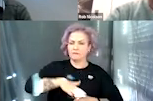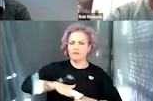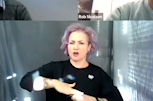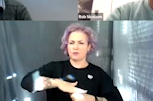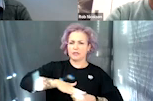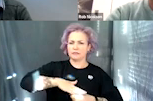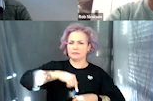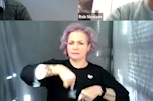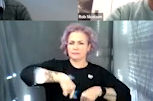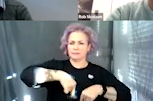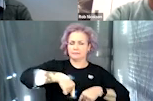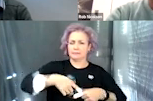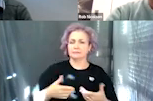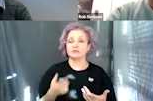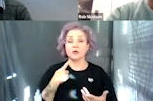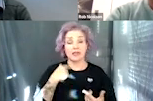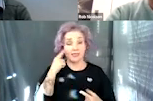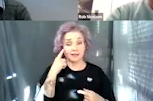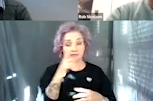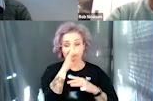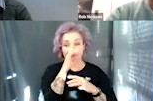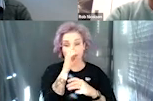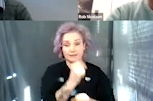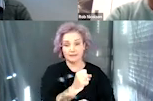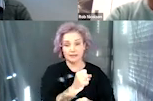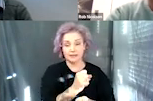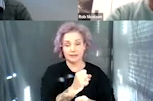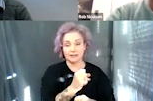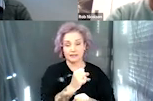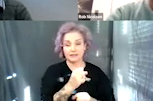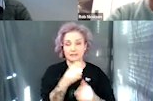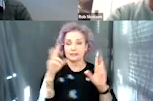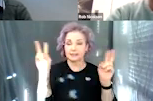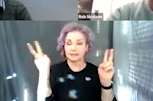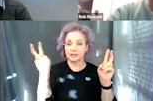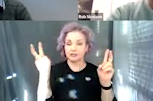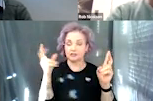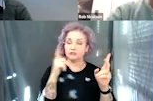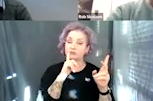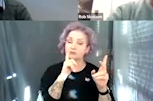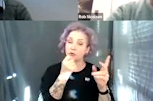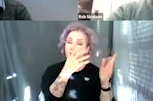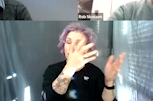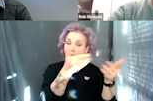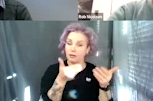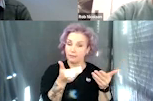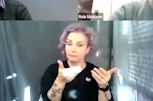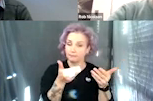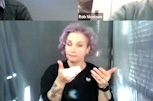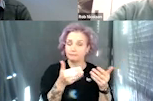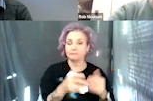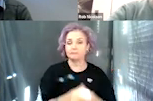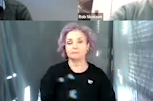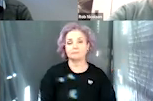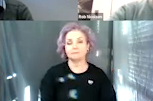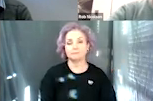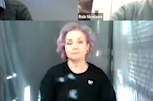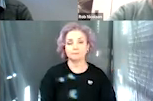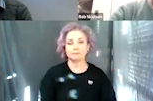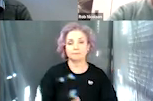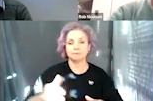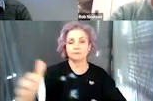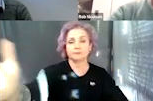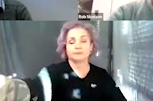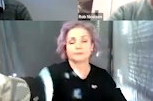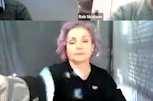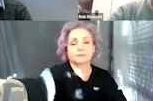this because I think it's a fascinating area. So Dr. Haddad, welcome, and you have the floor. Thank you for